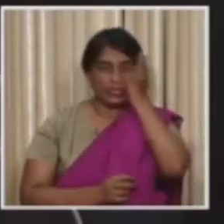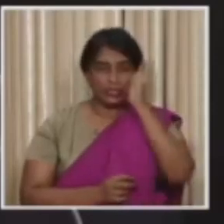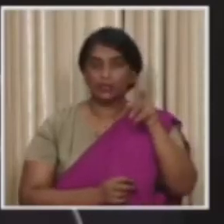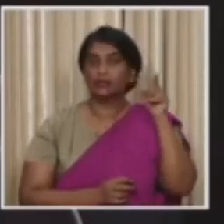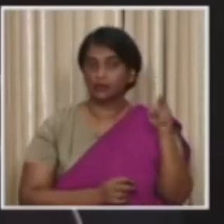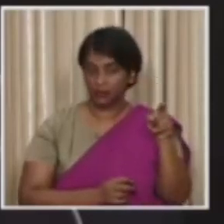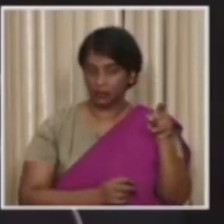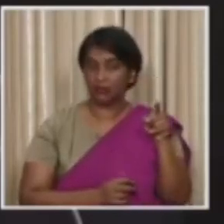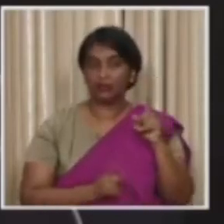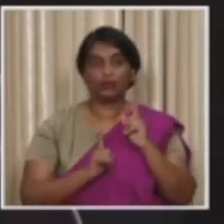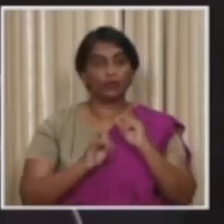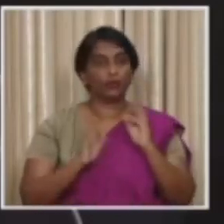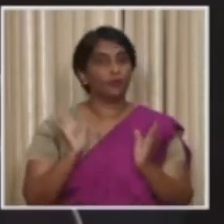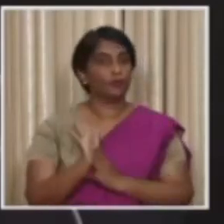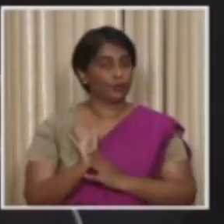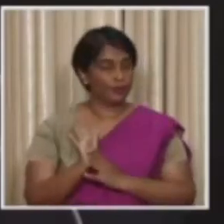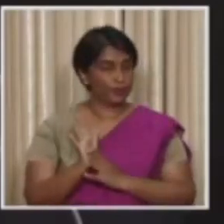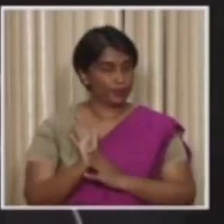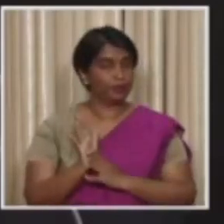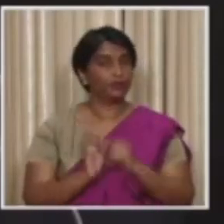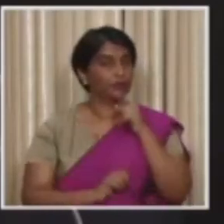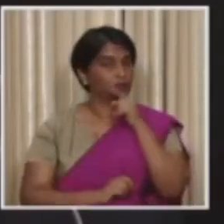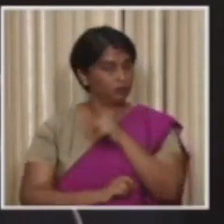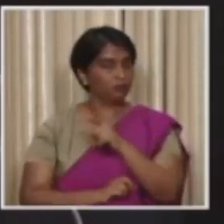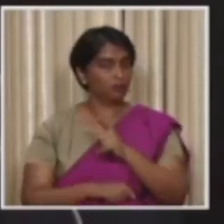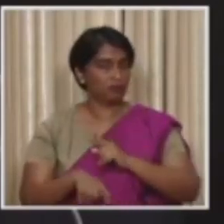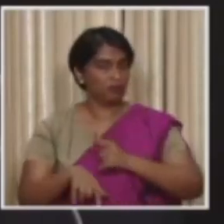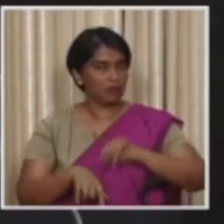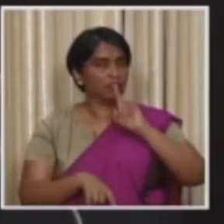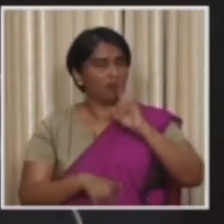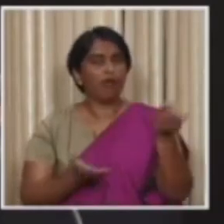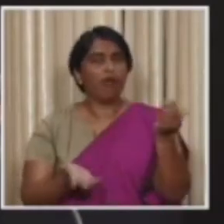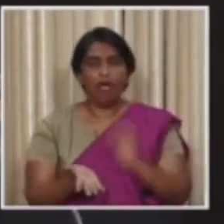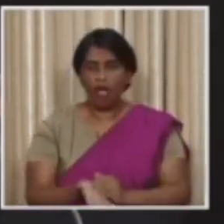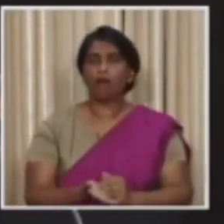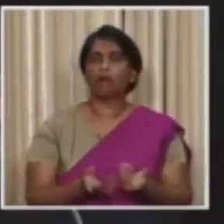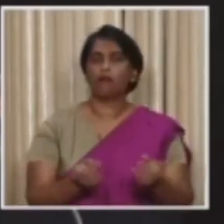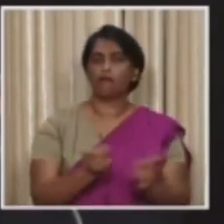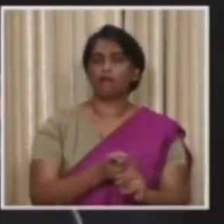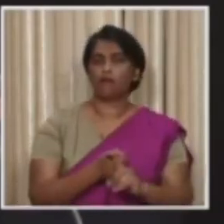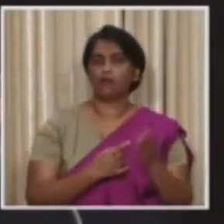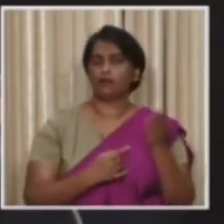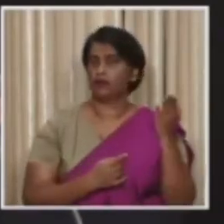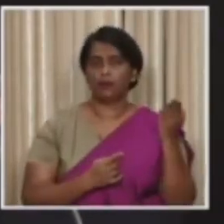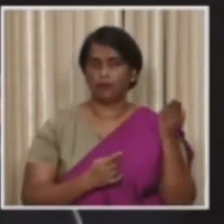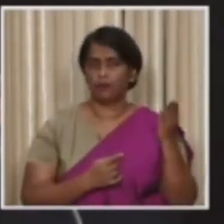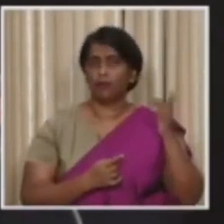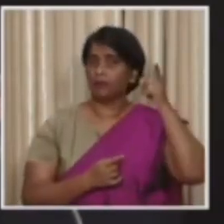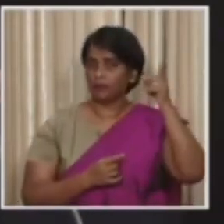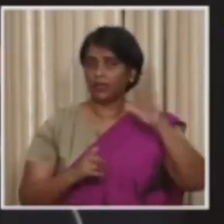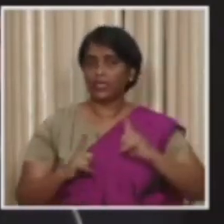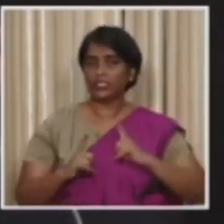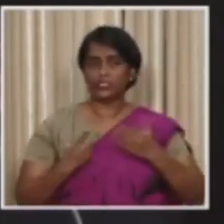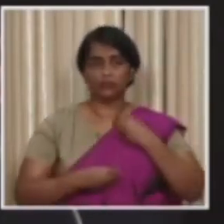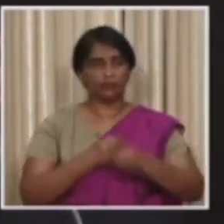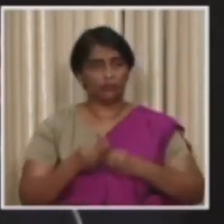start. Because this is a bunch of teenagers who are trying to protect their neighborhoods and their families and their livelihoods. You see? And